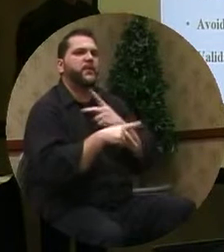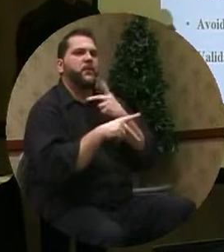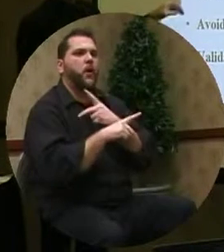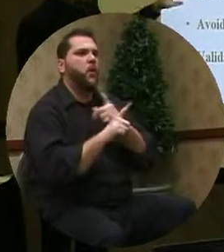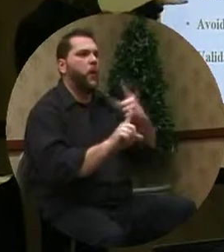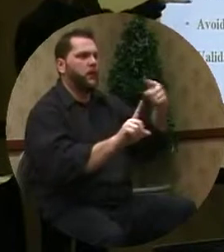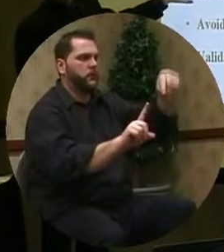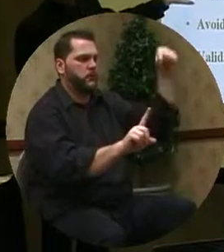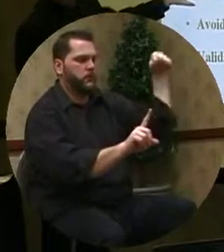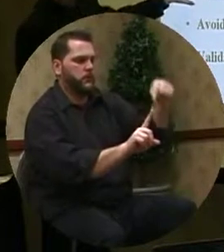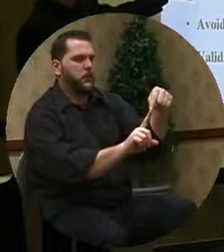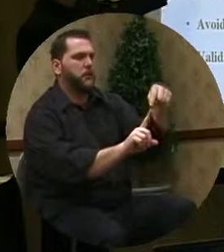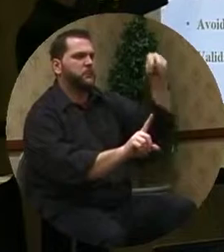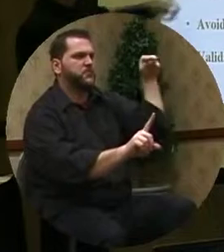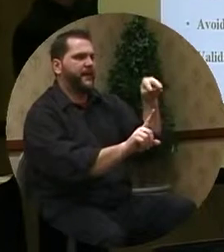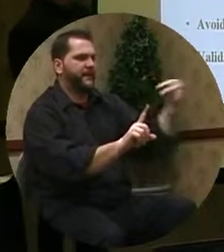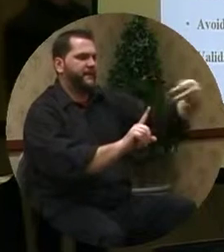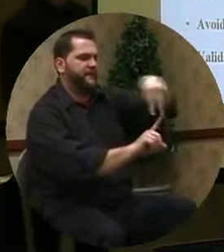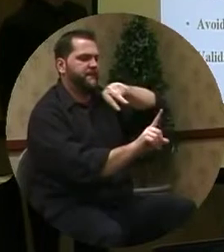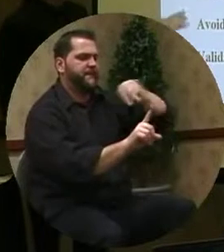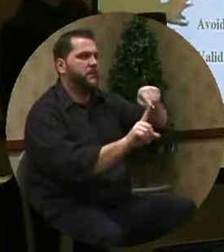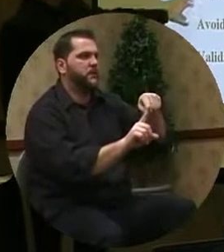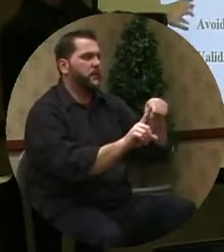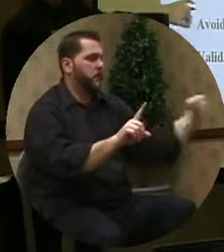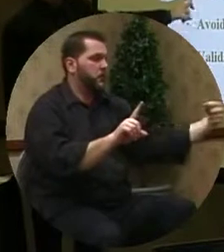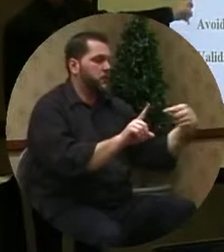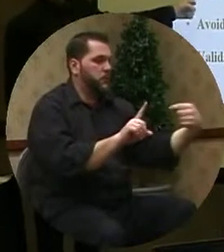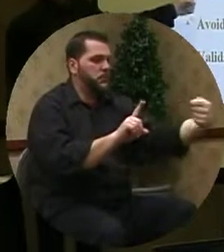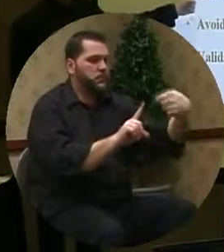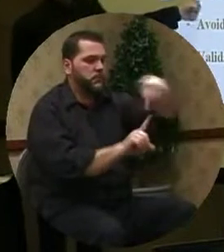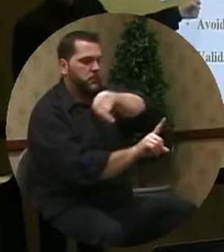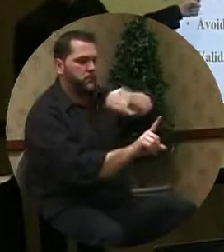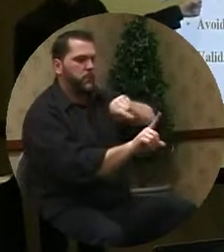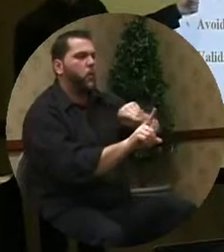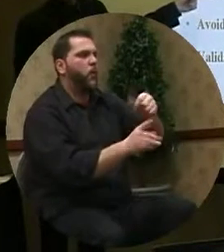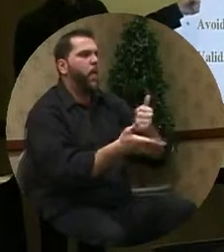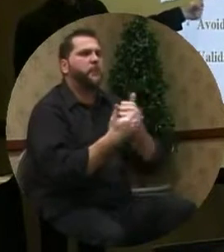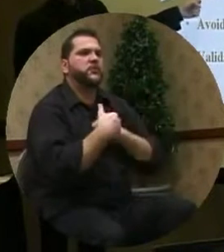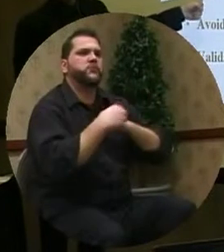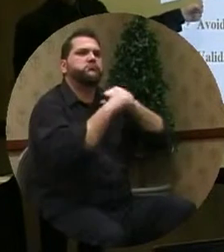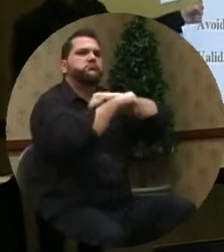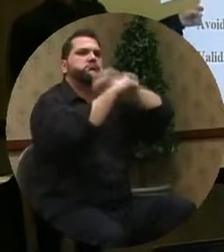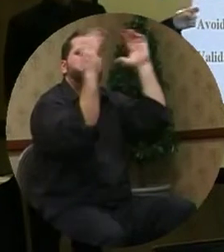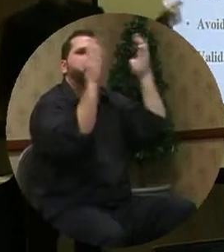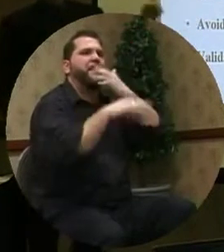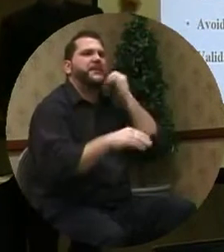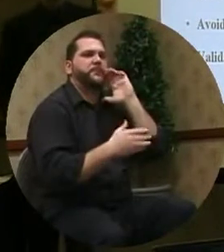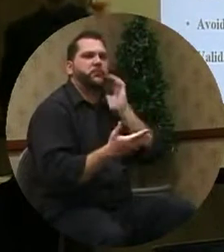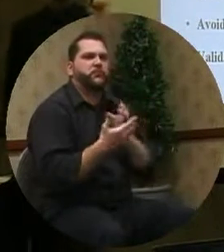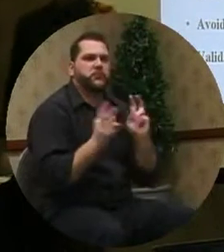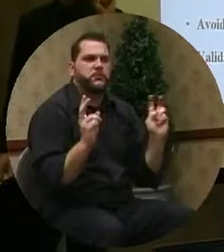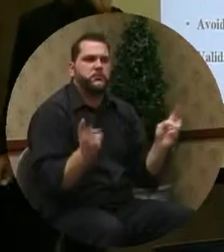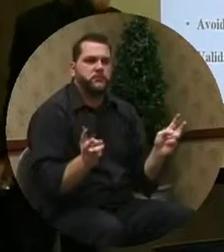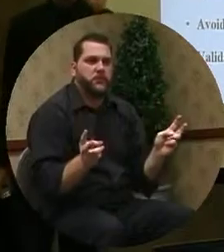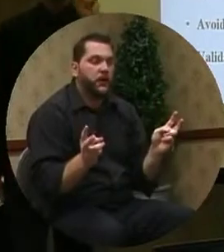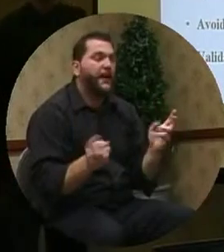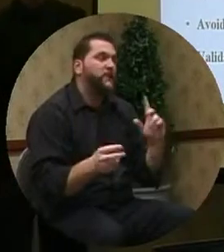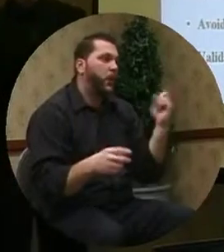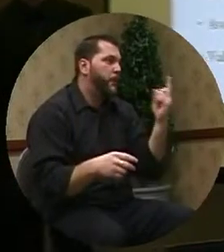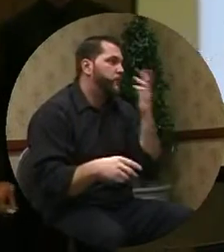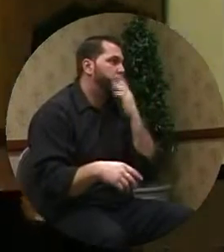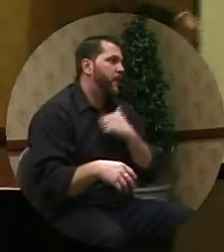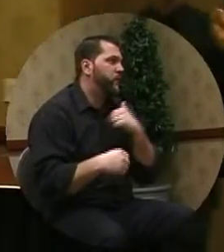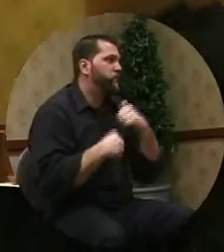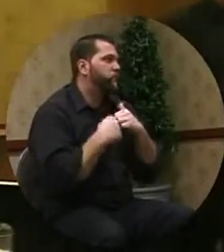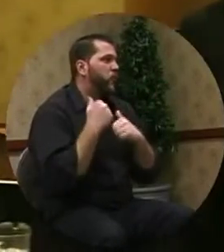direction at the same look. Multiple settings. It is best if you have a structured format. People who are really